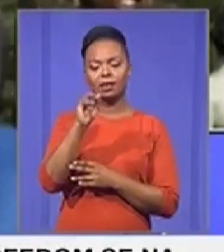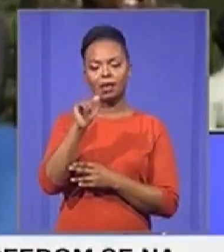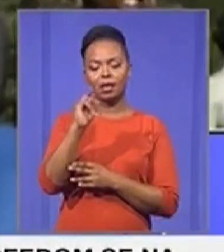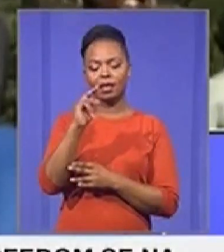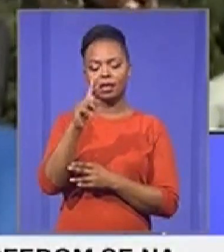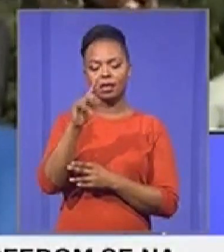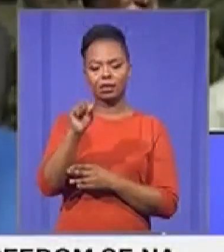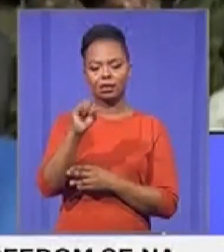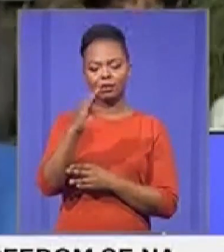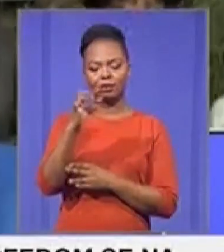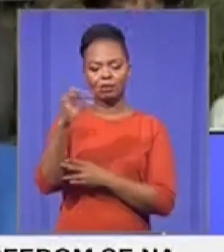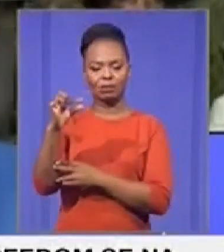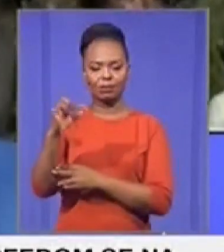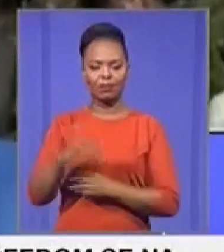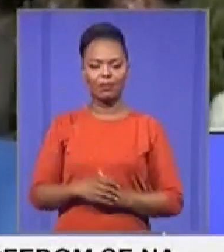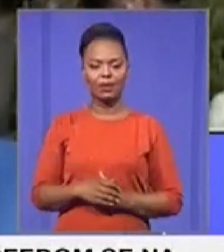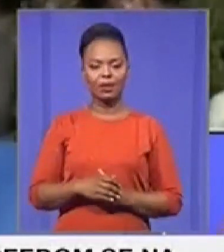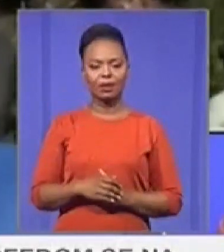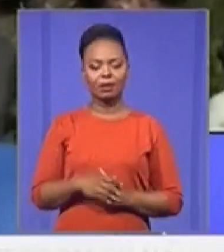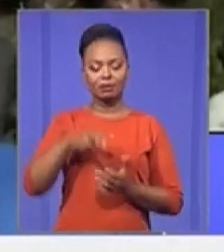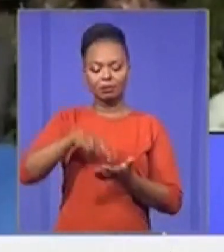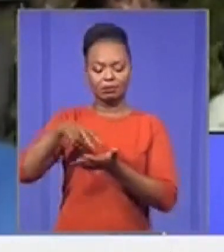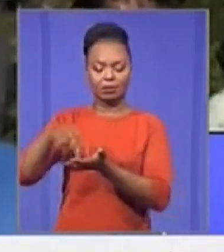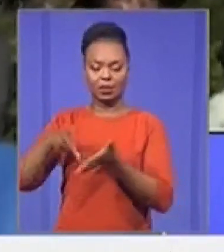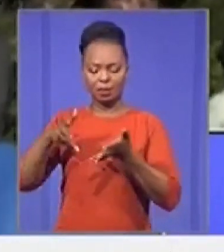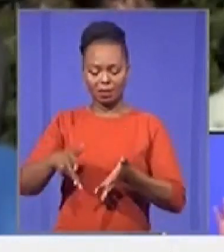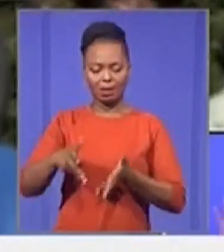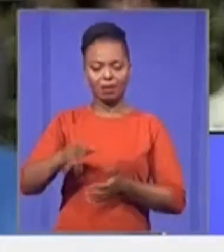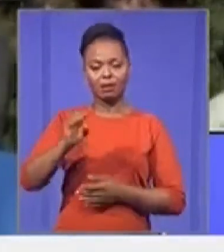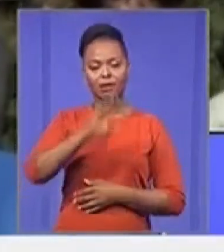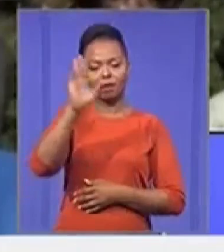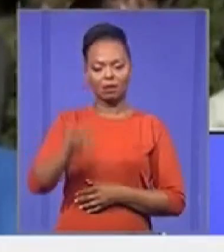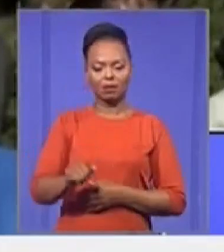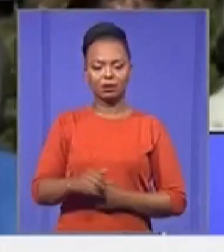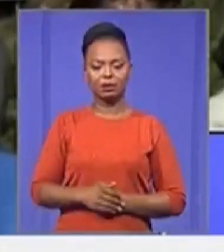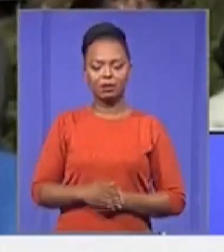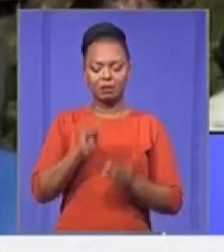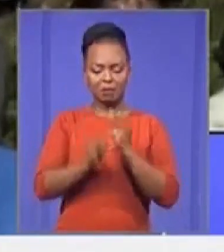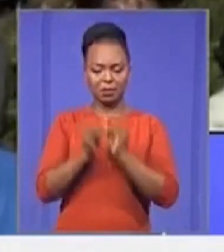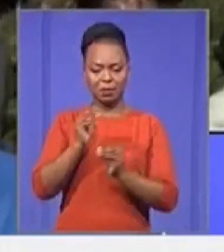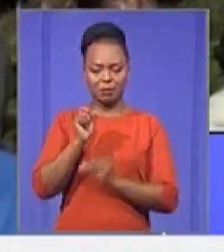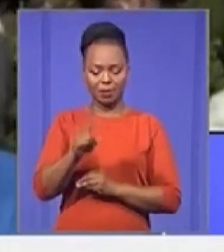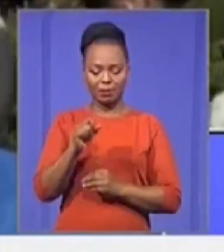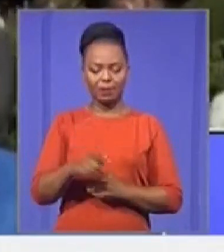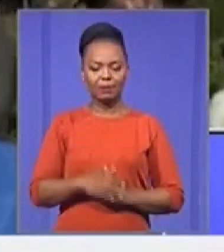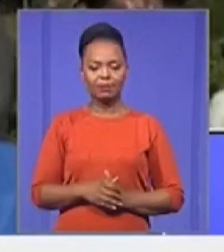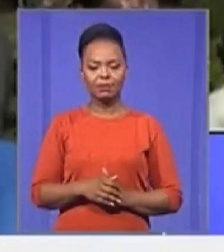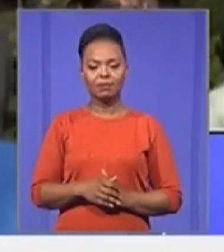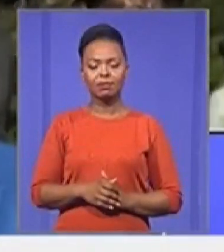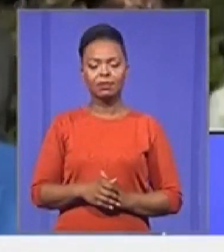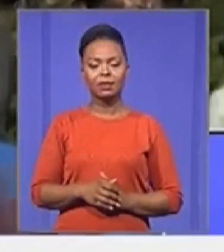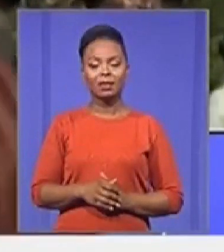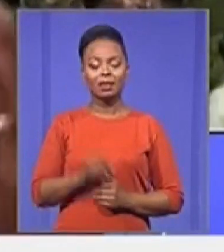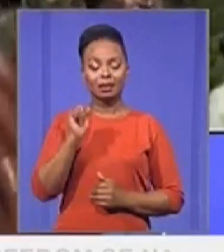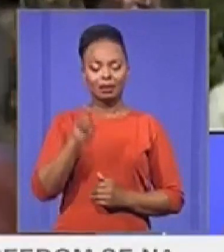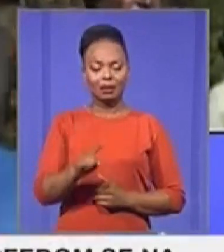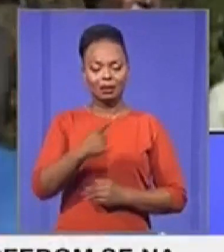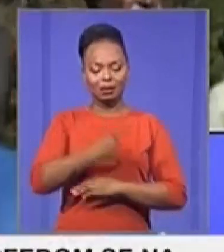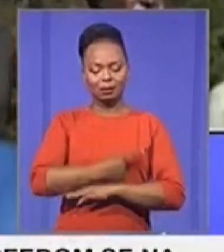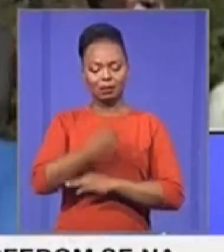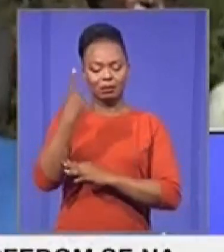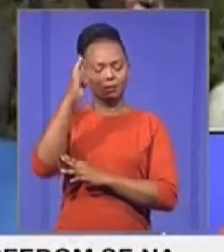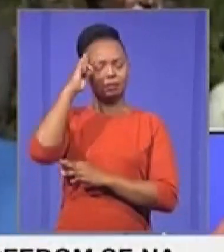know, Dad, there isn't a single statue of you in South Africa, and I'm planning to do one. And that evening, I got this message in